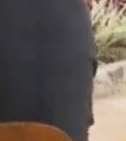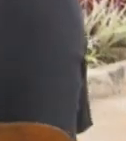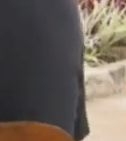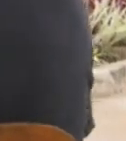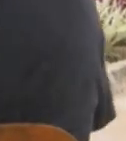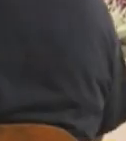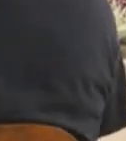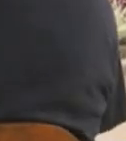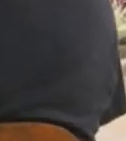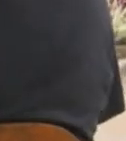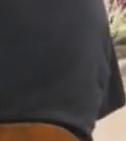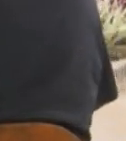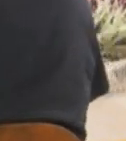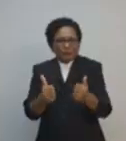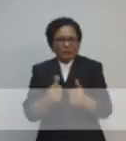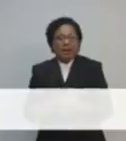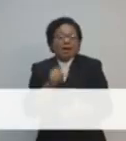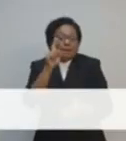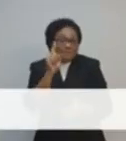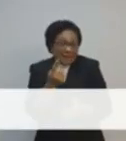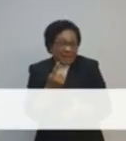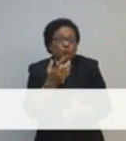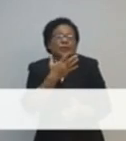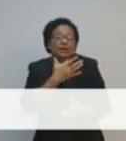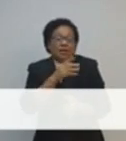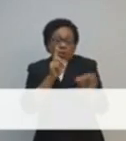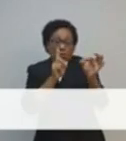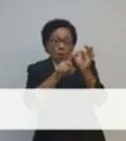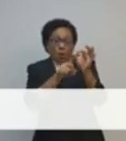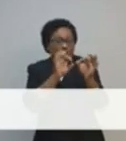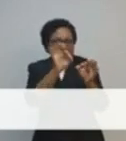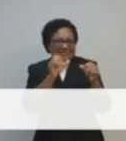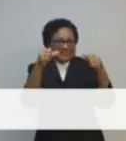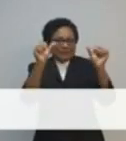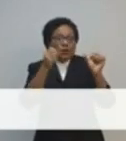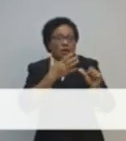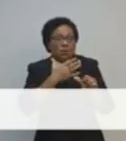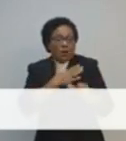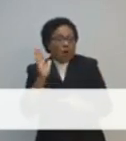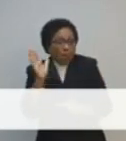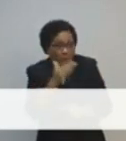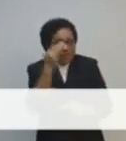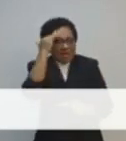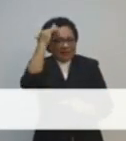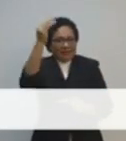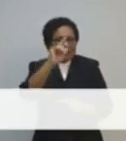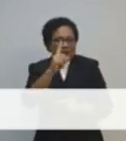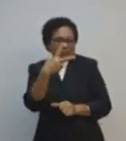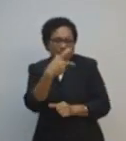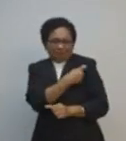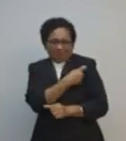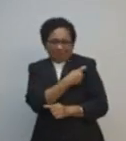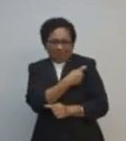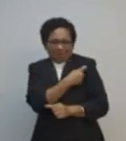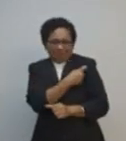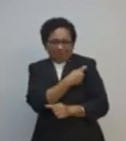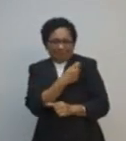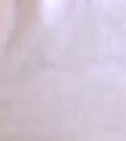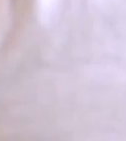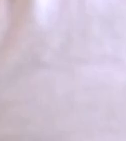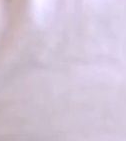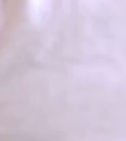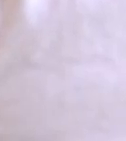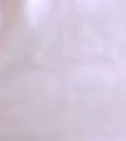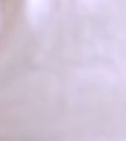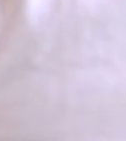not yet achieved. Our goal is to make vaccines available to every eligible adult in Fiji, and to have those Fijians all accept this